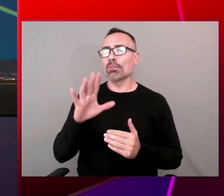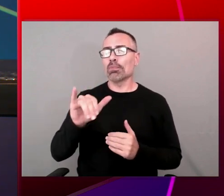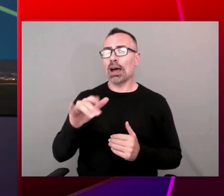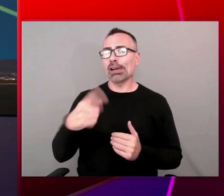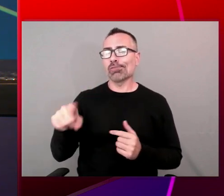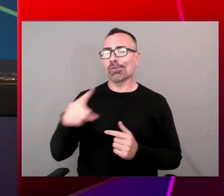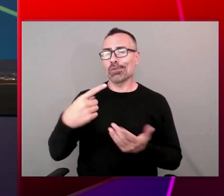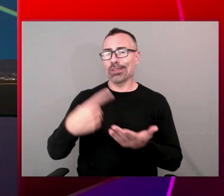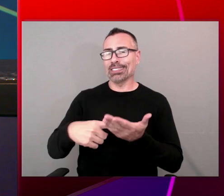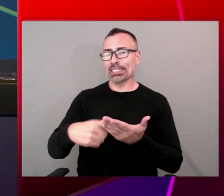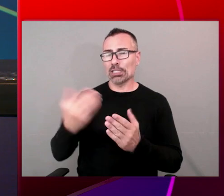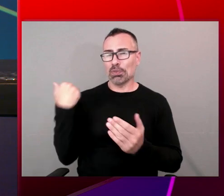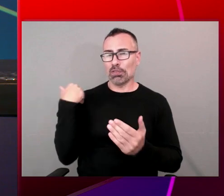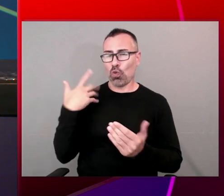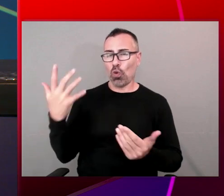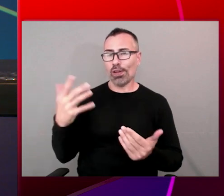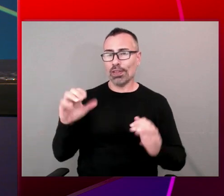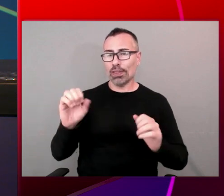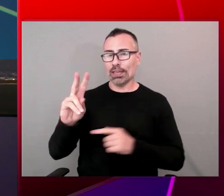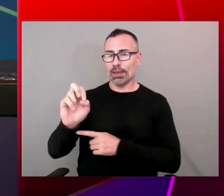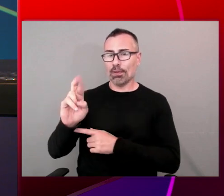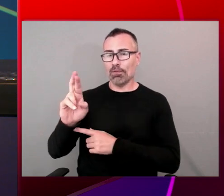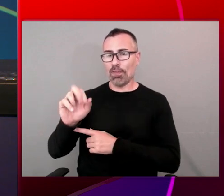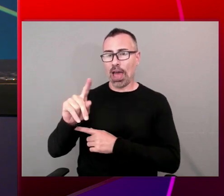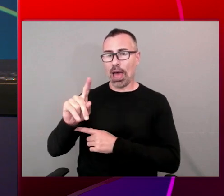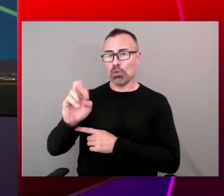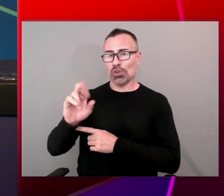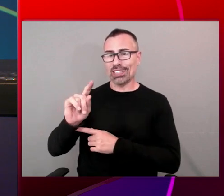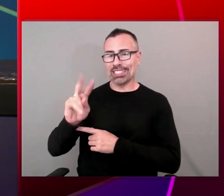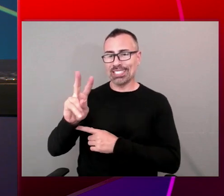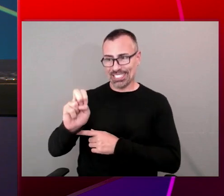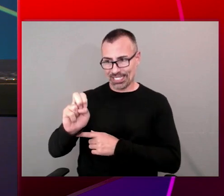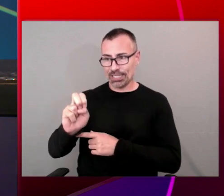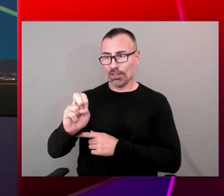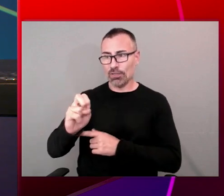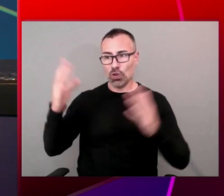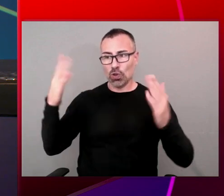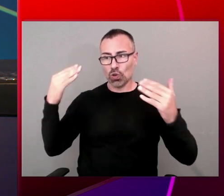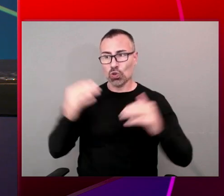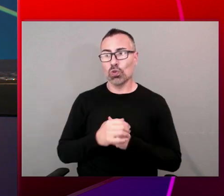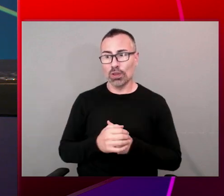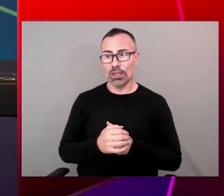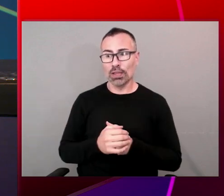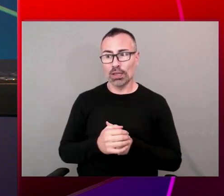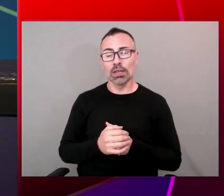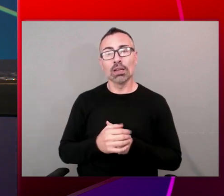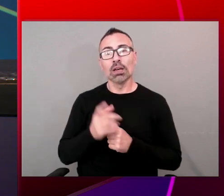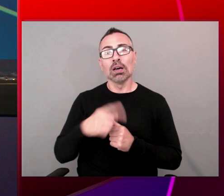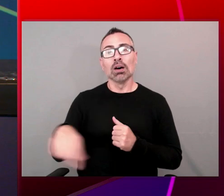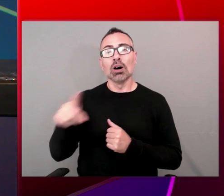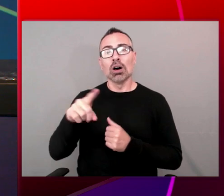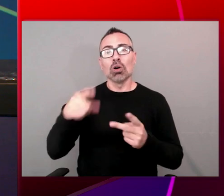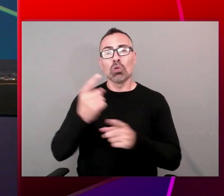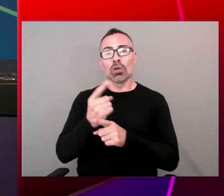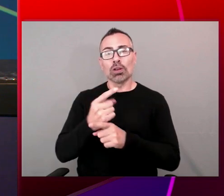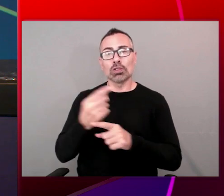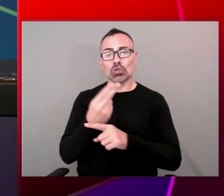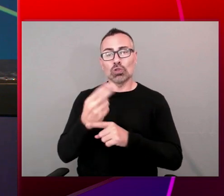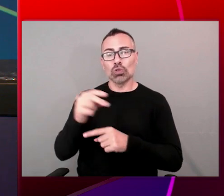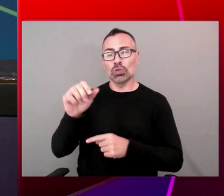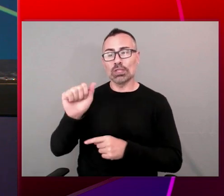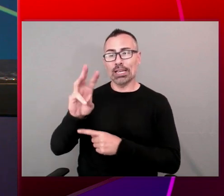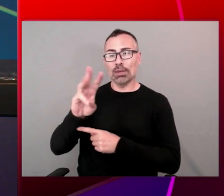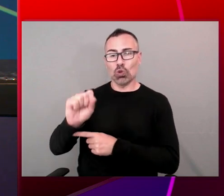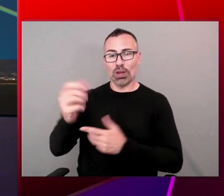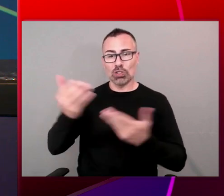around the evaporative cooling design, super efficient. We also use some AWS services, like IoT services,